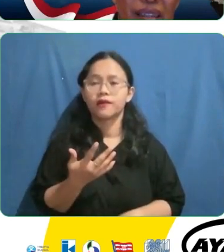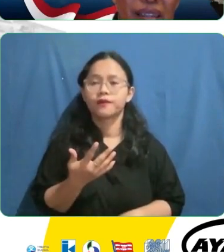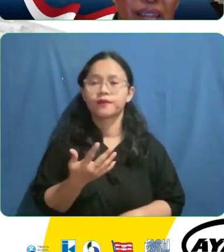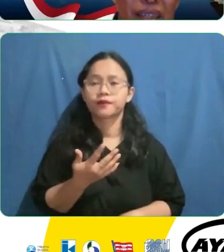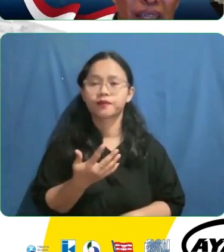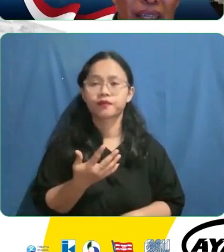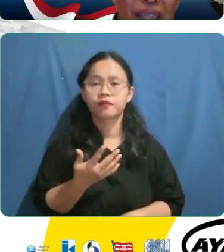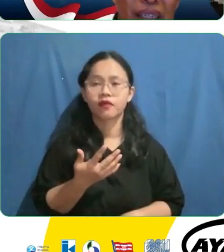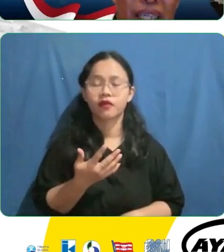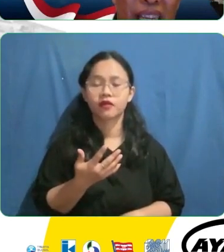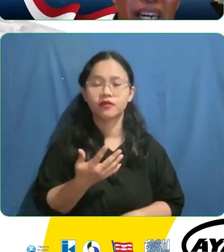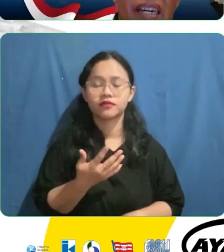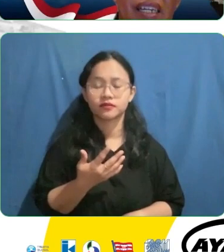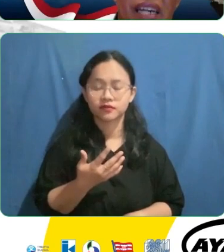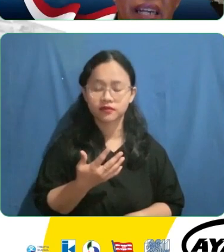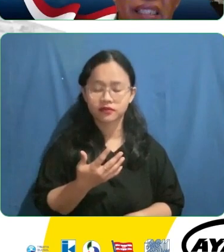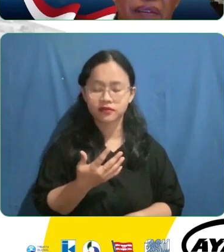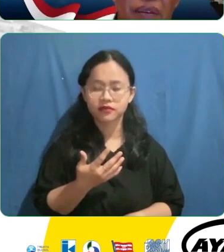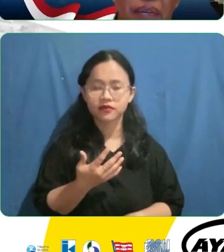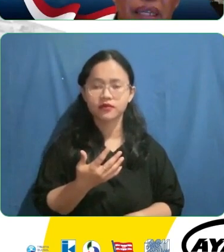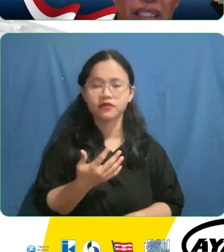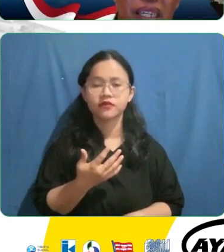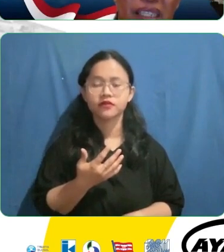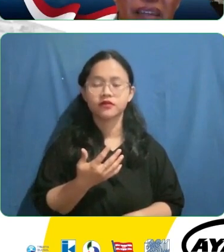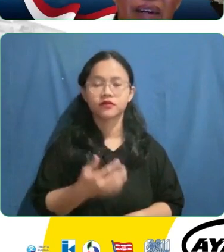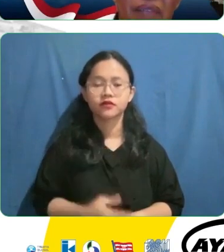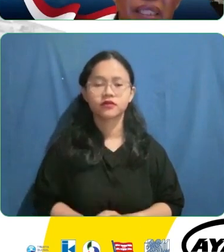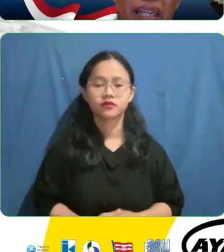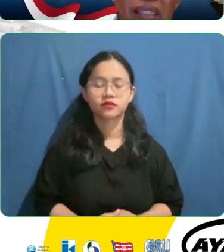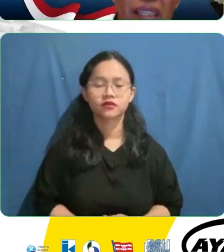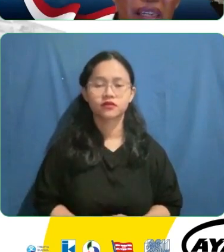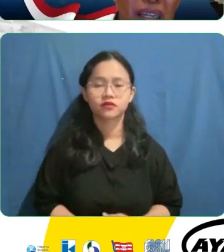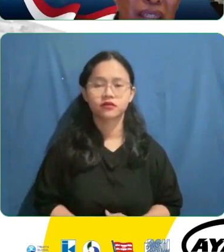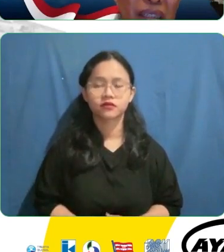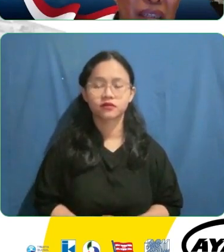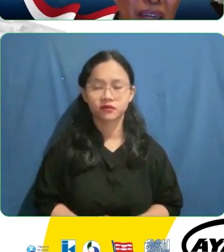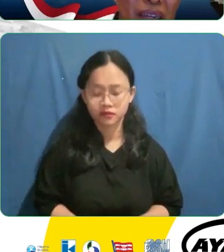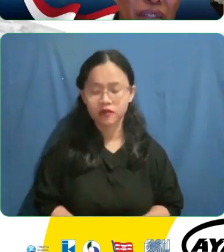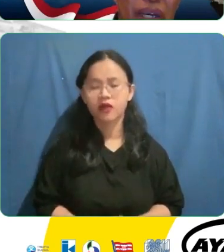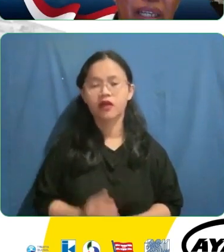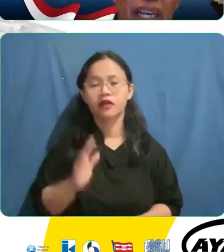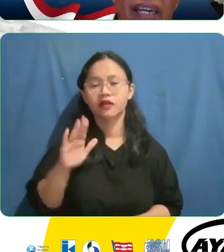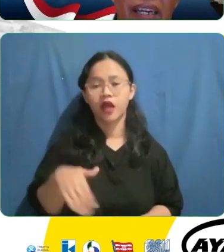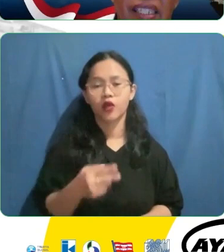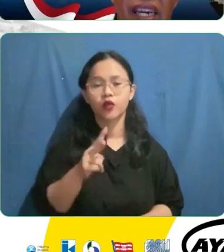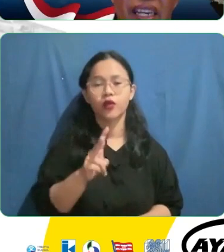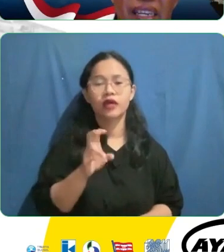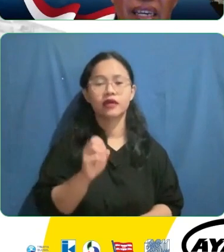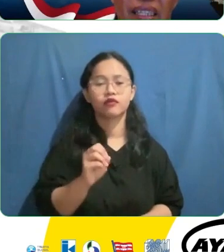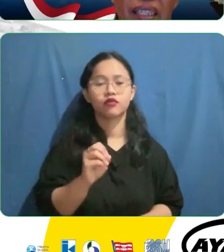it's the general death will be the general trend of the death is still showing the